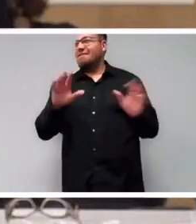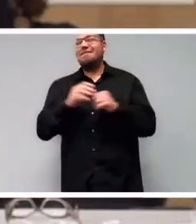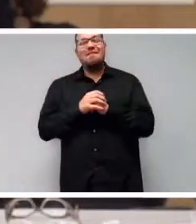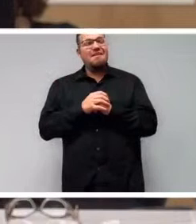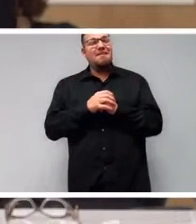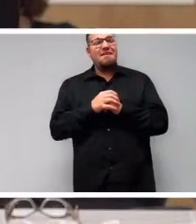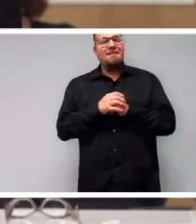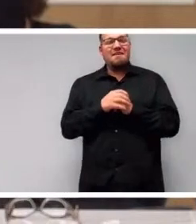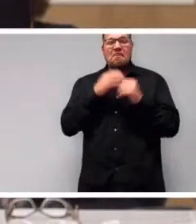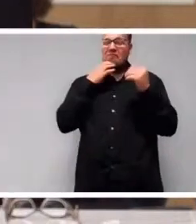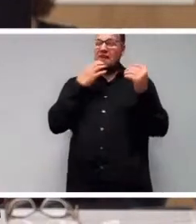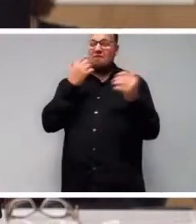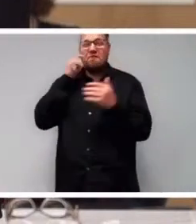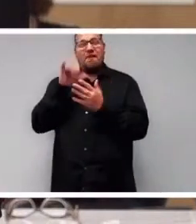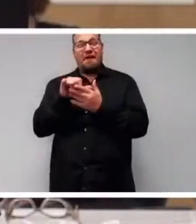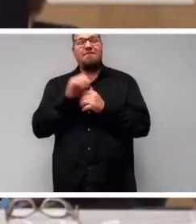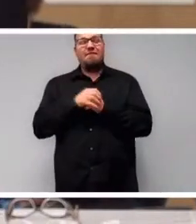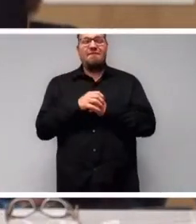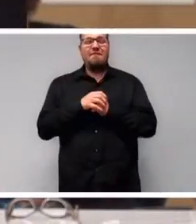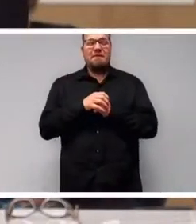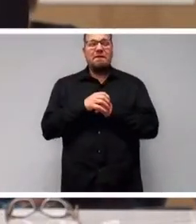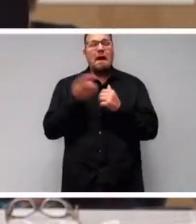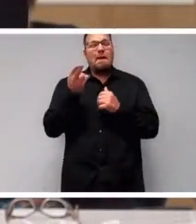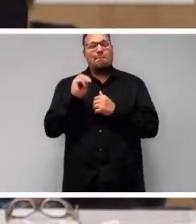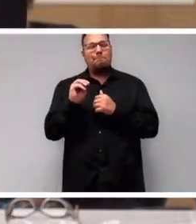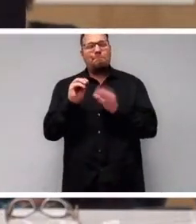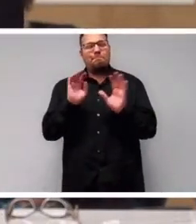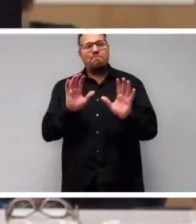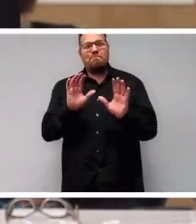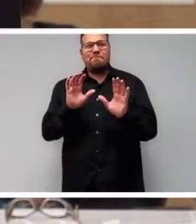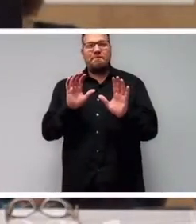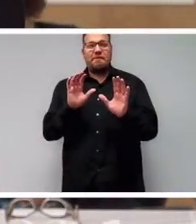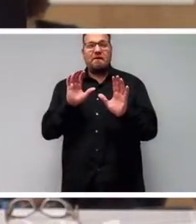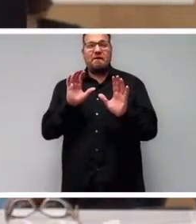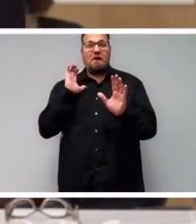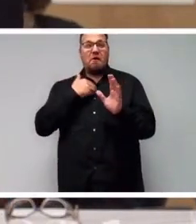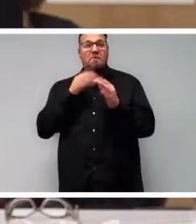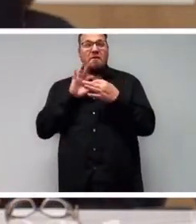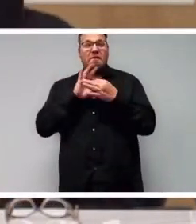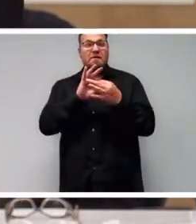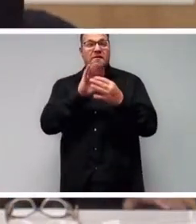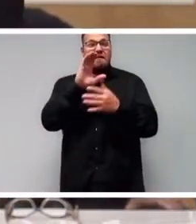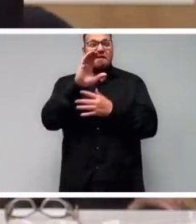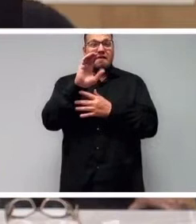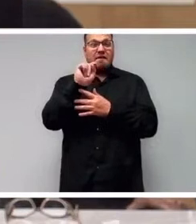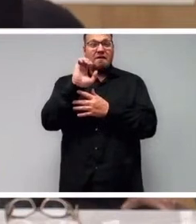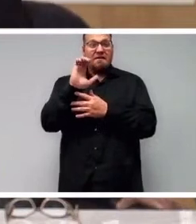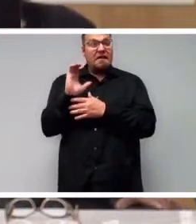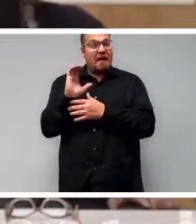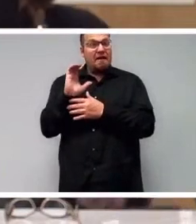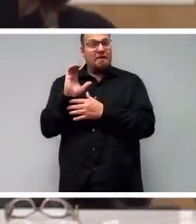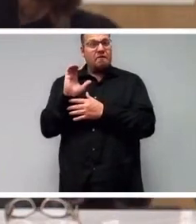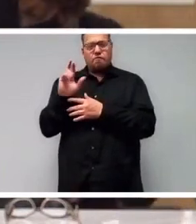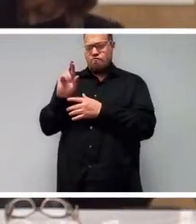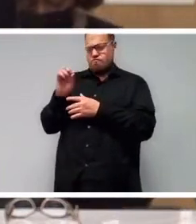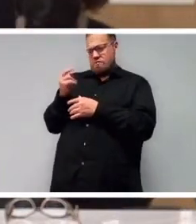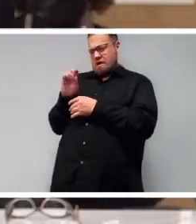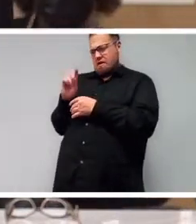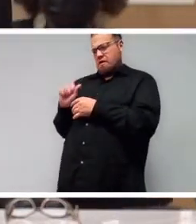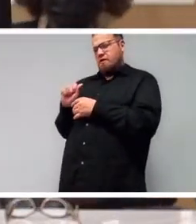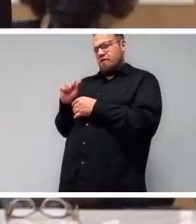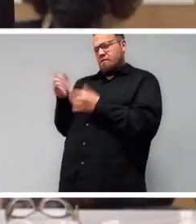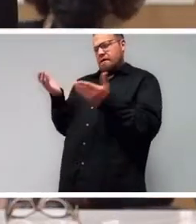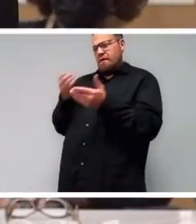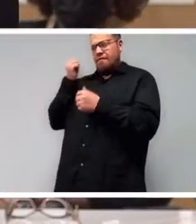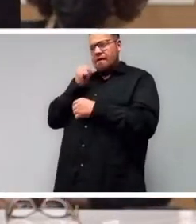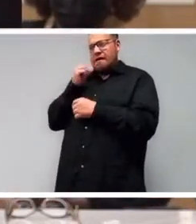thanks. Thank you for that. Yeah. As far as our relationship with CTEC, and Rhonda, you can feel free to jump in too, because you're here day to day.